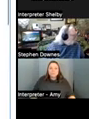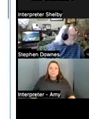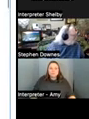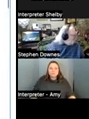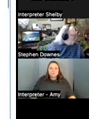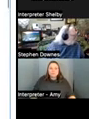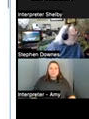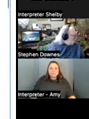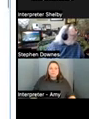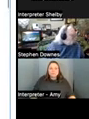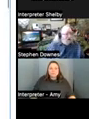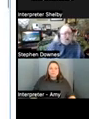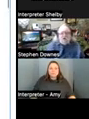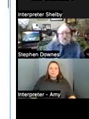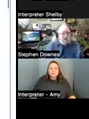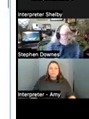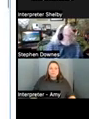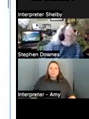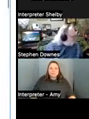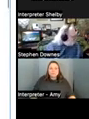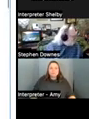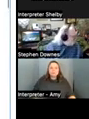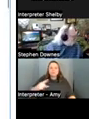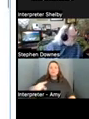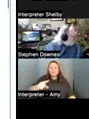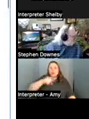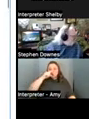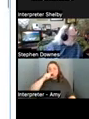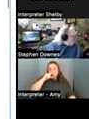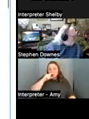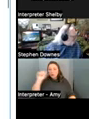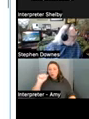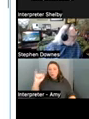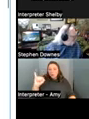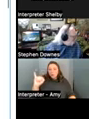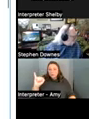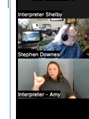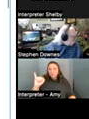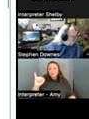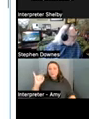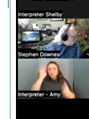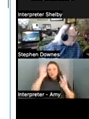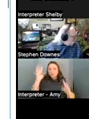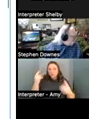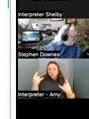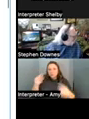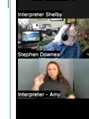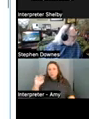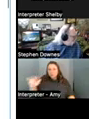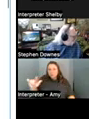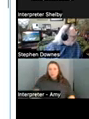uh this is artificial intelligence generated metal i won before i thought